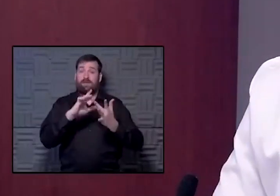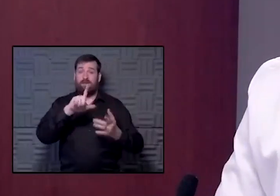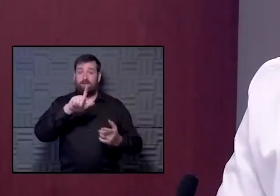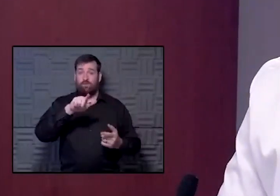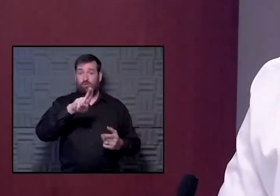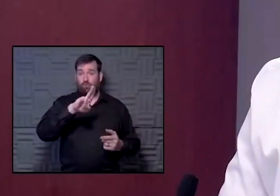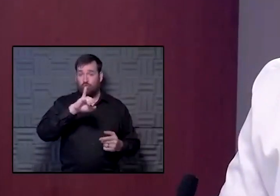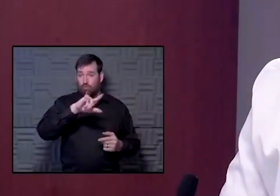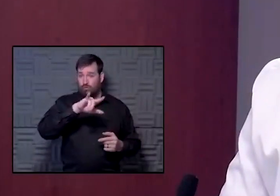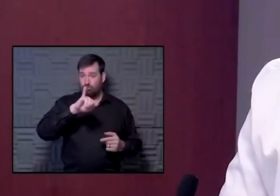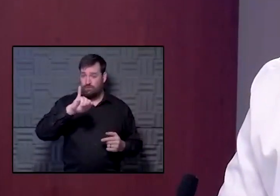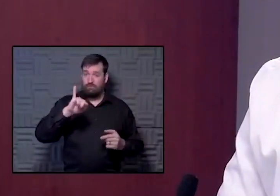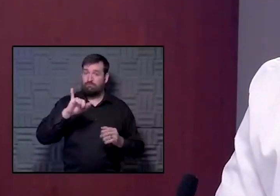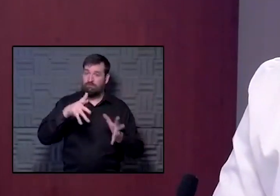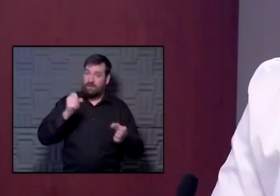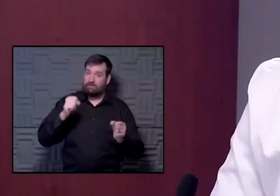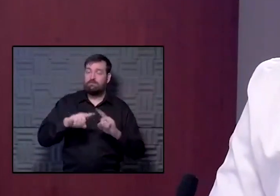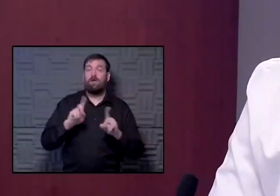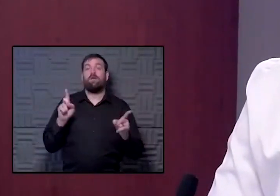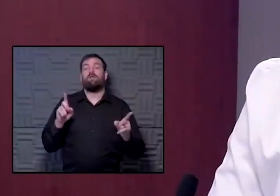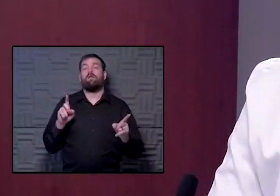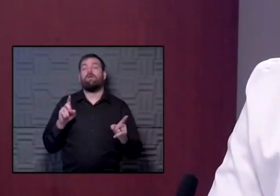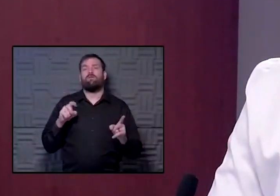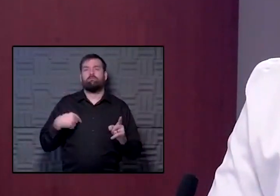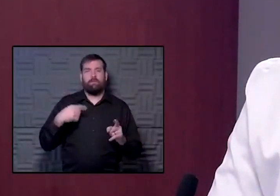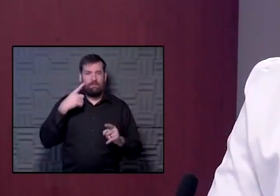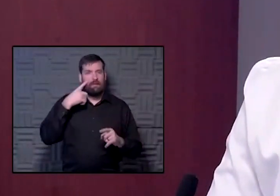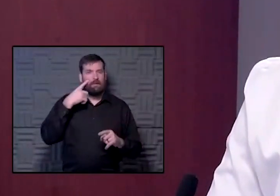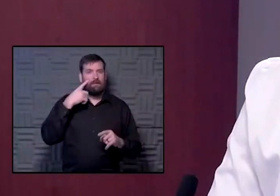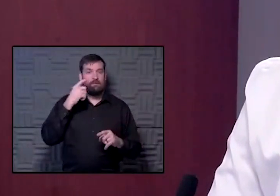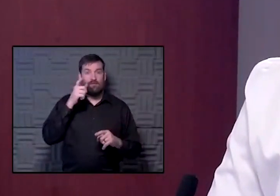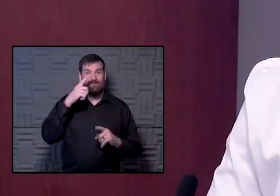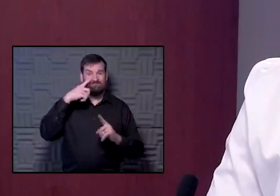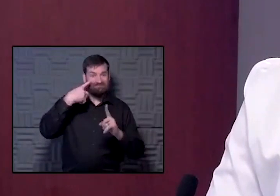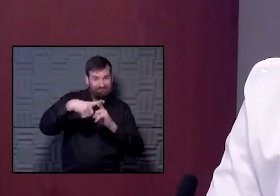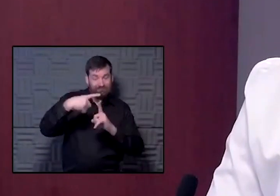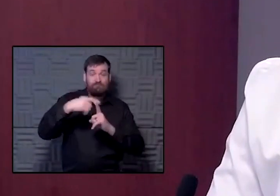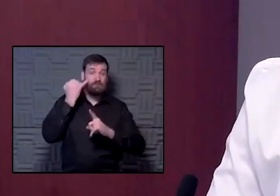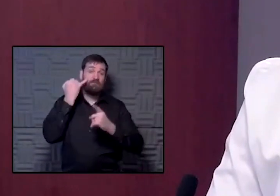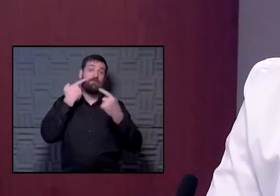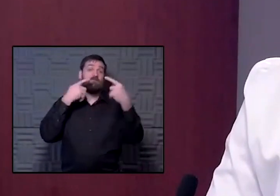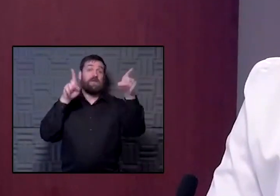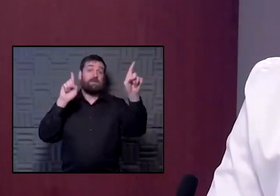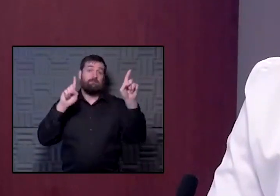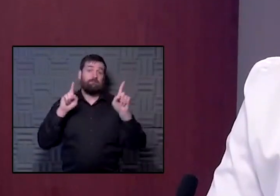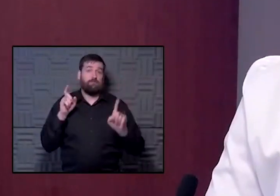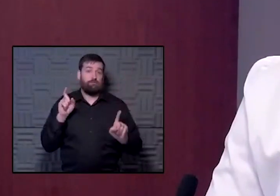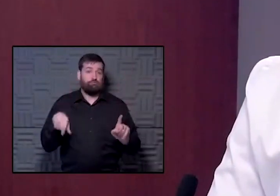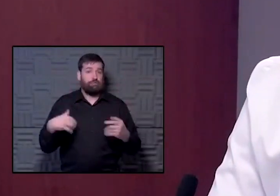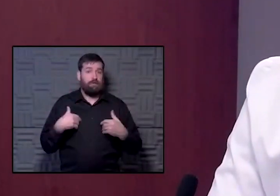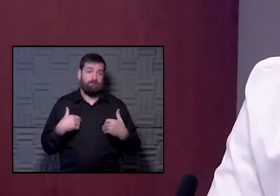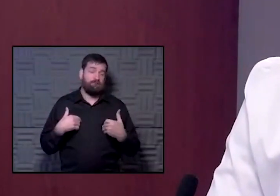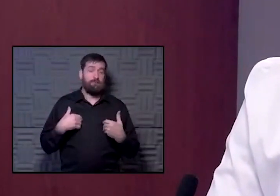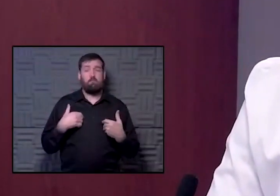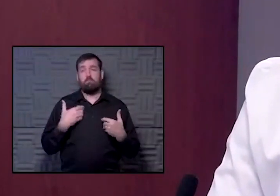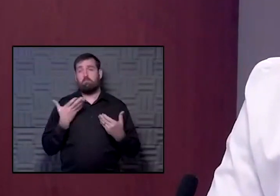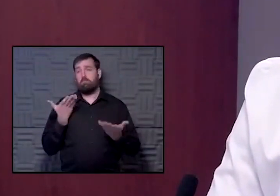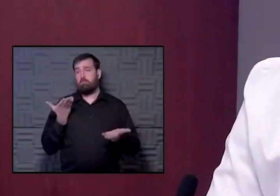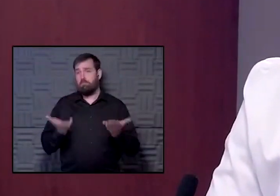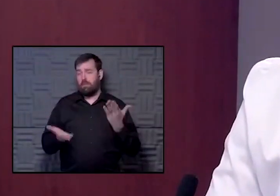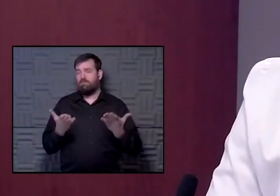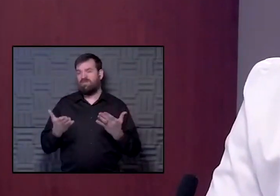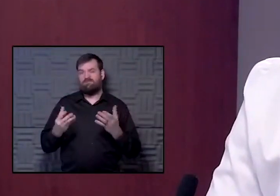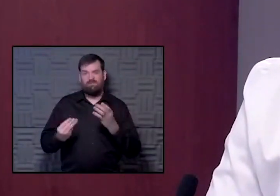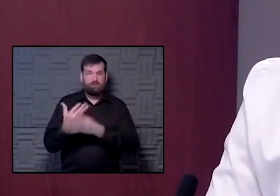but it is something that I think will be promising. If it is effective, we should have that, potentially by later